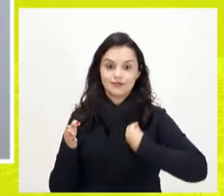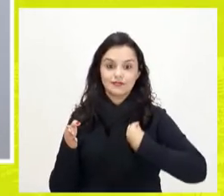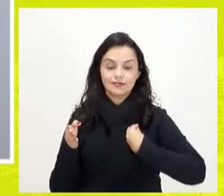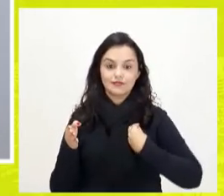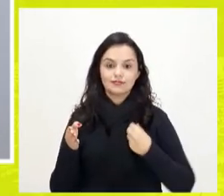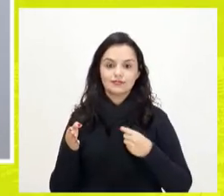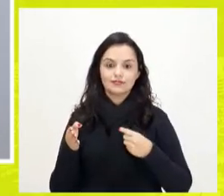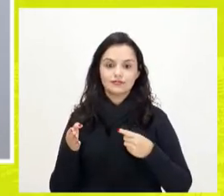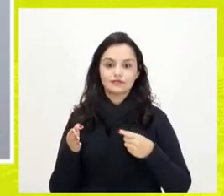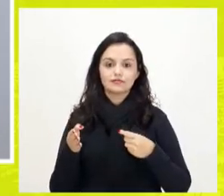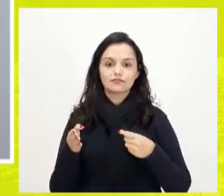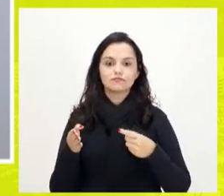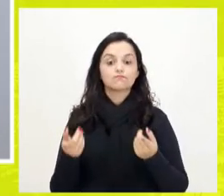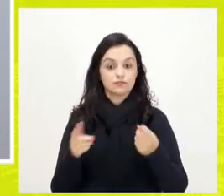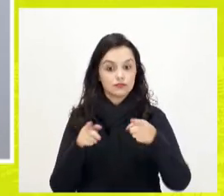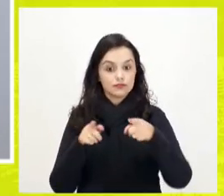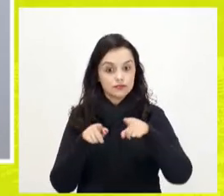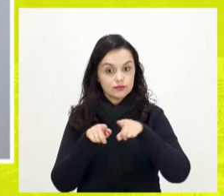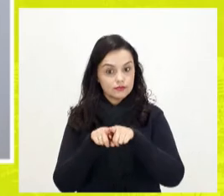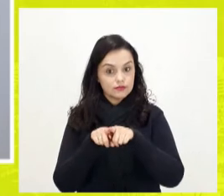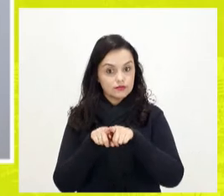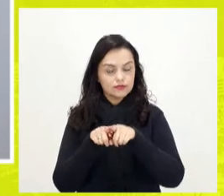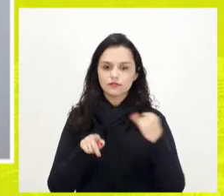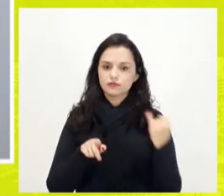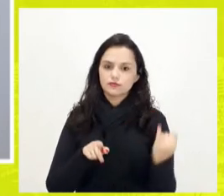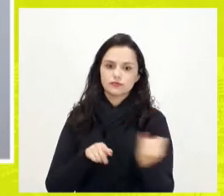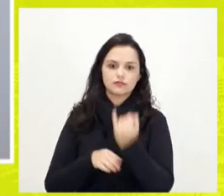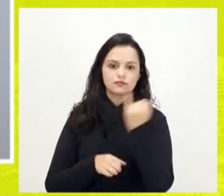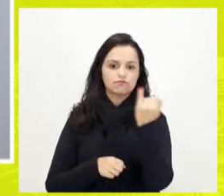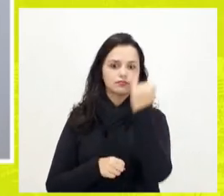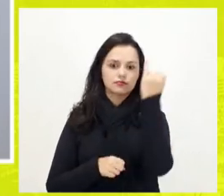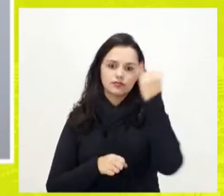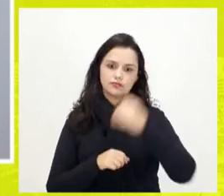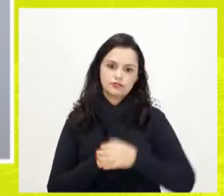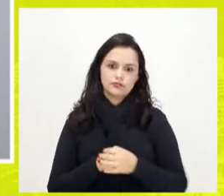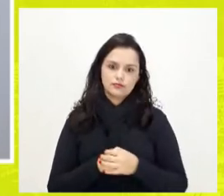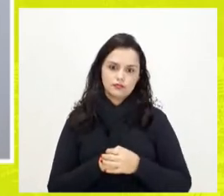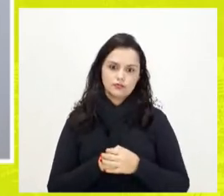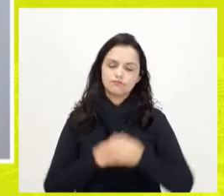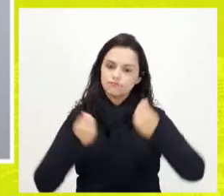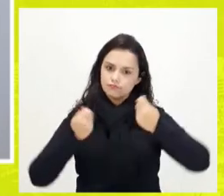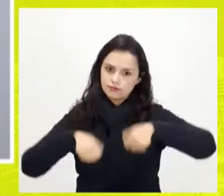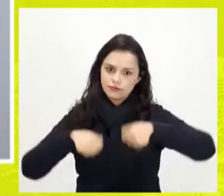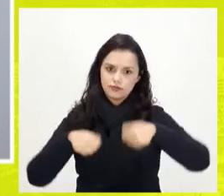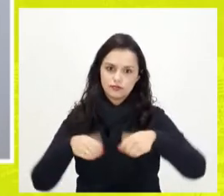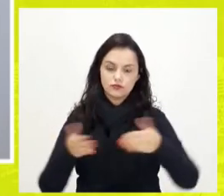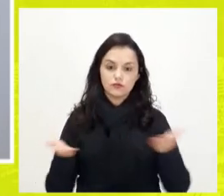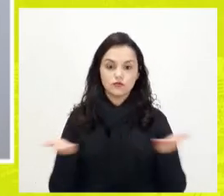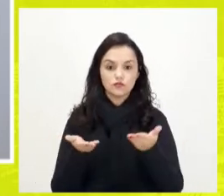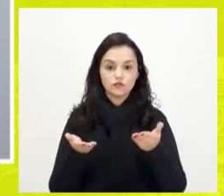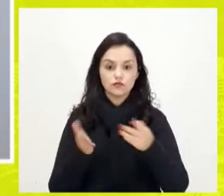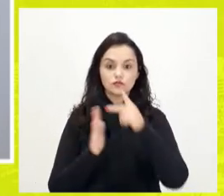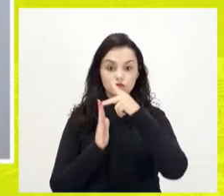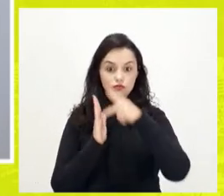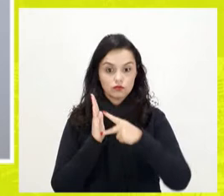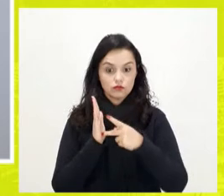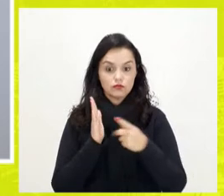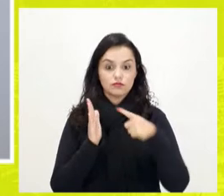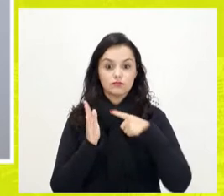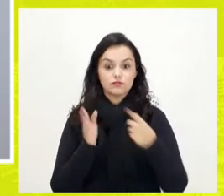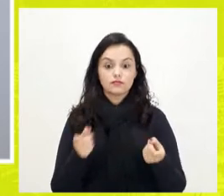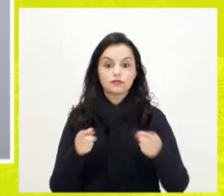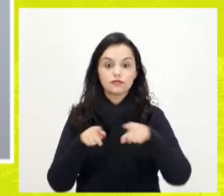right now and partnerships are key and now the program